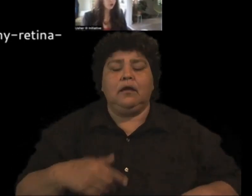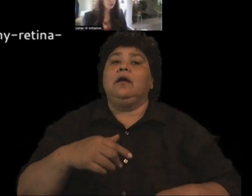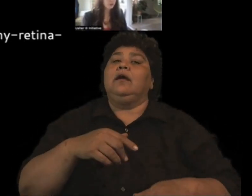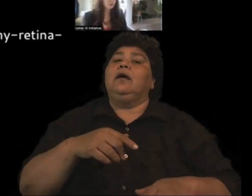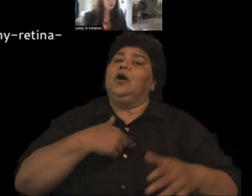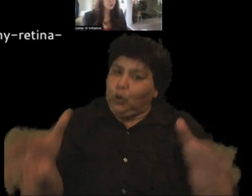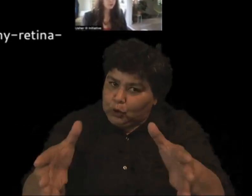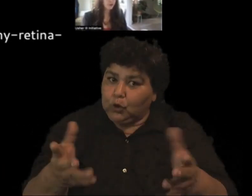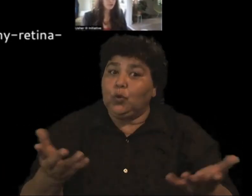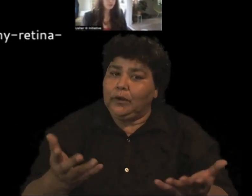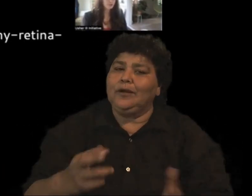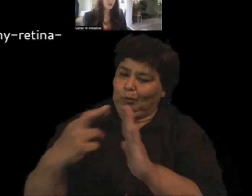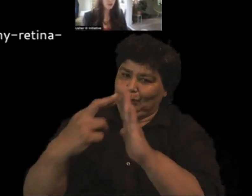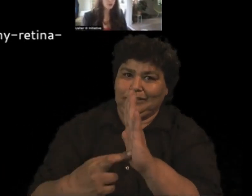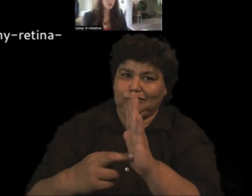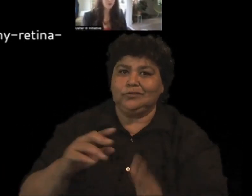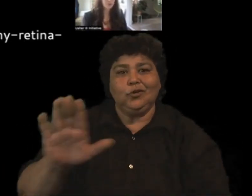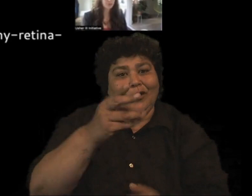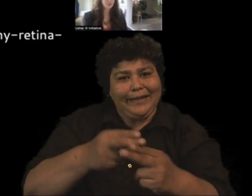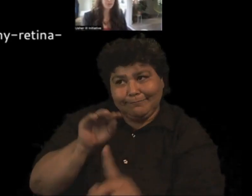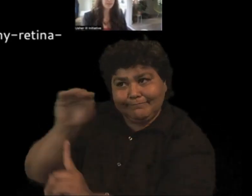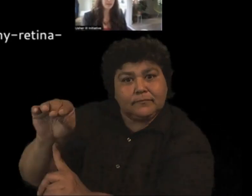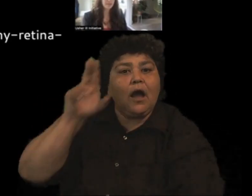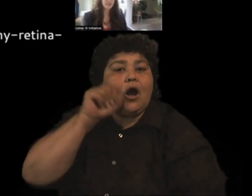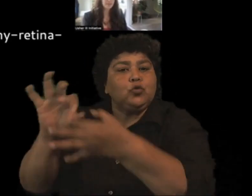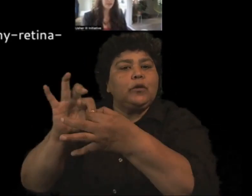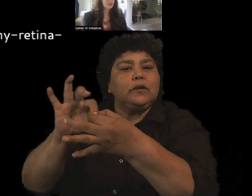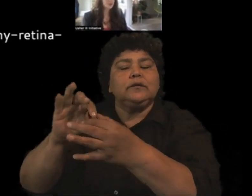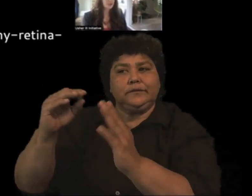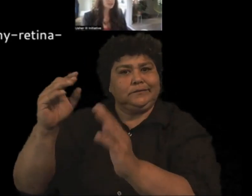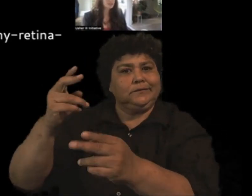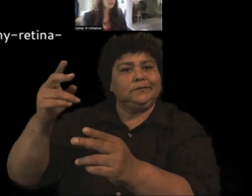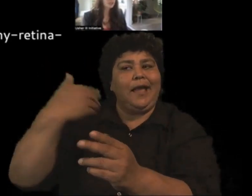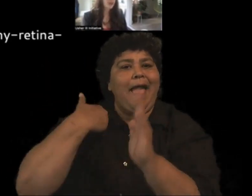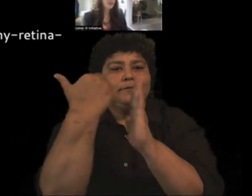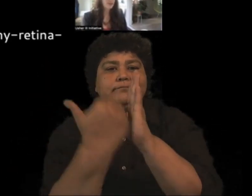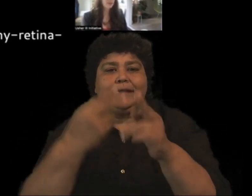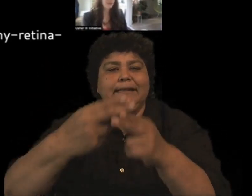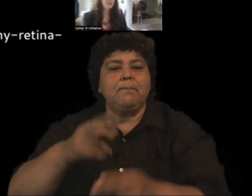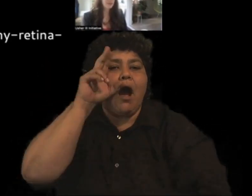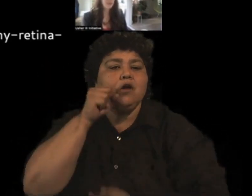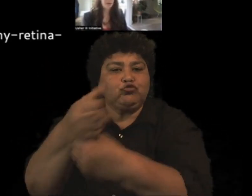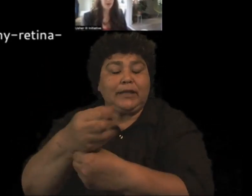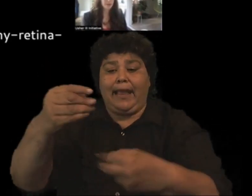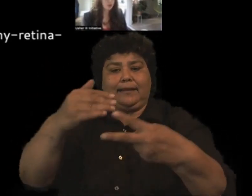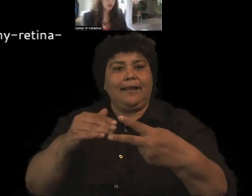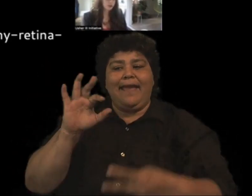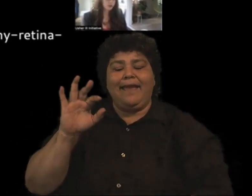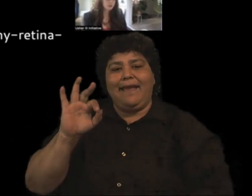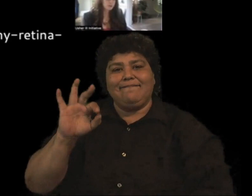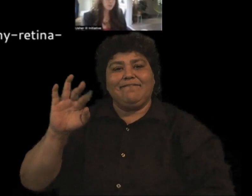strongly encourage that you register with the Usher Coalition's patient database, the USH Trust, and the FFB's My Retina